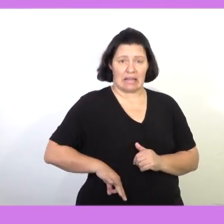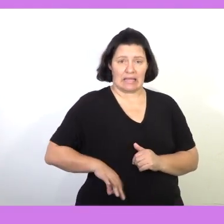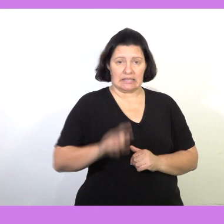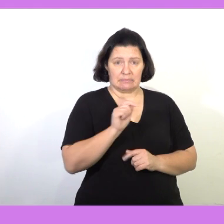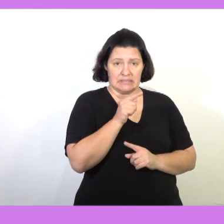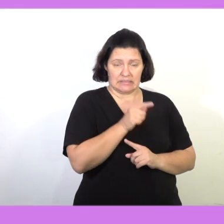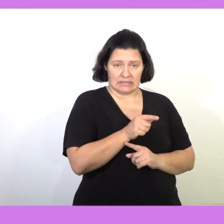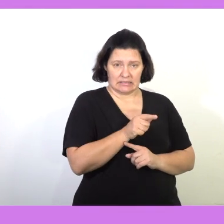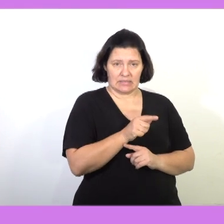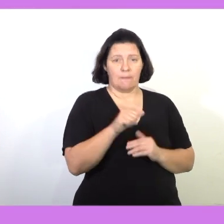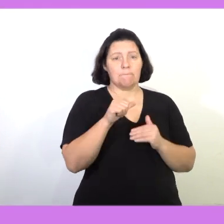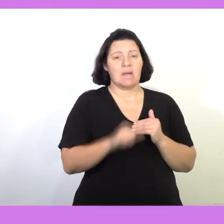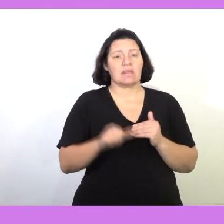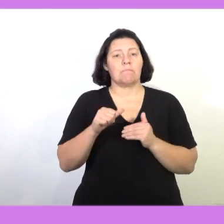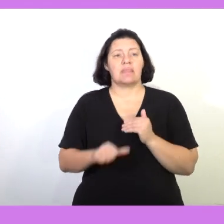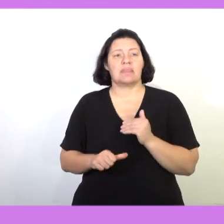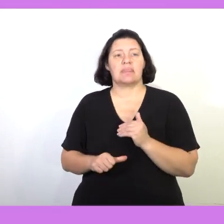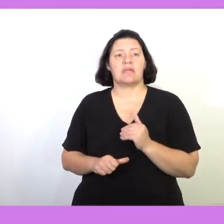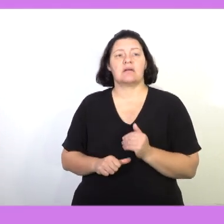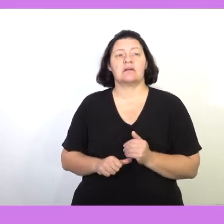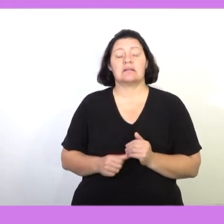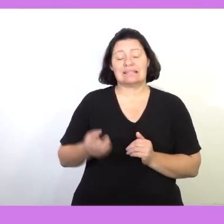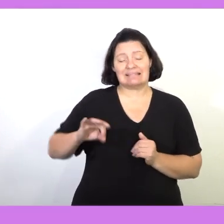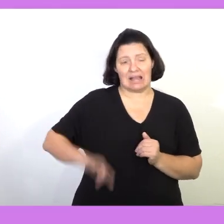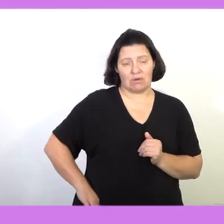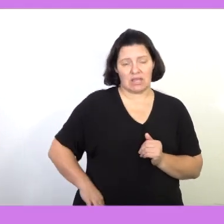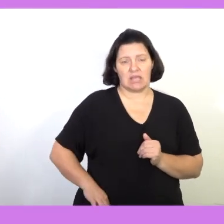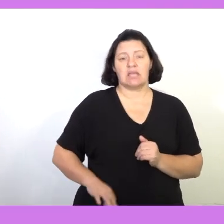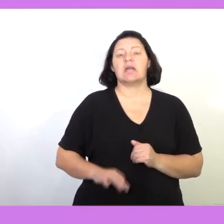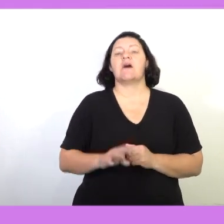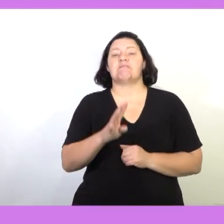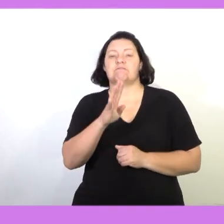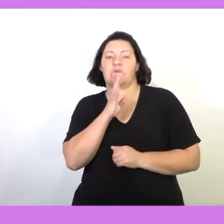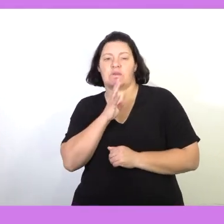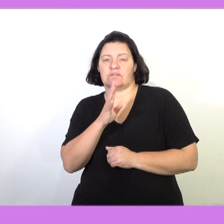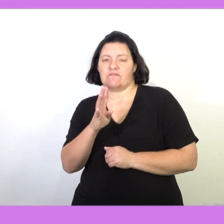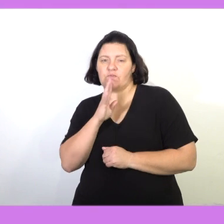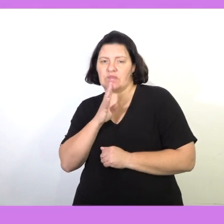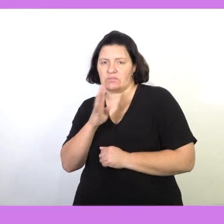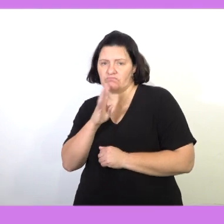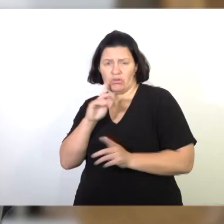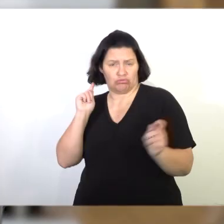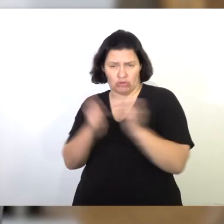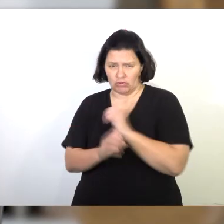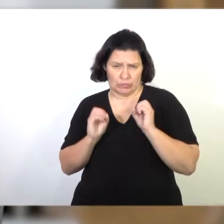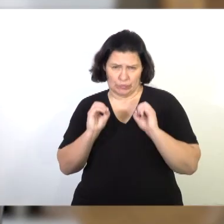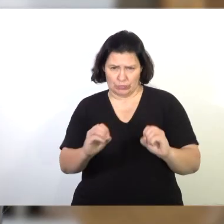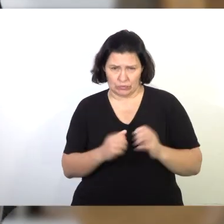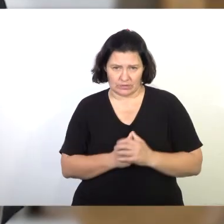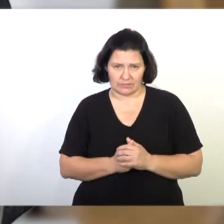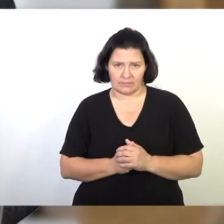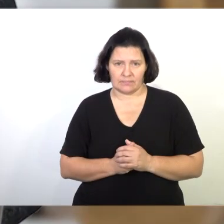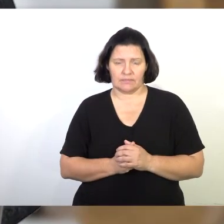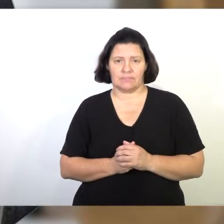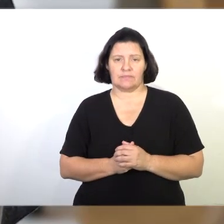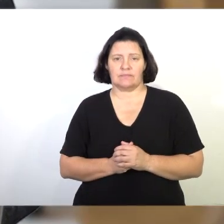salary, each month Tshepi will be paid 4,000 rand. It's not going to change.